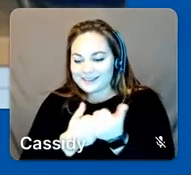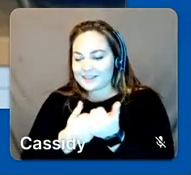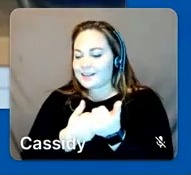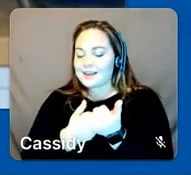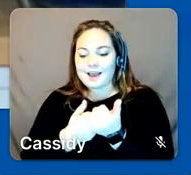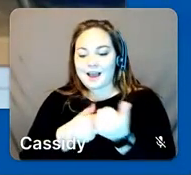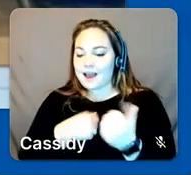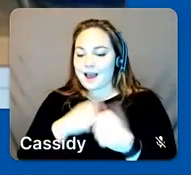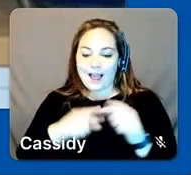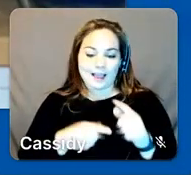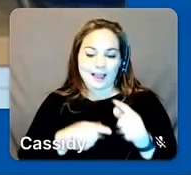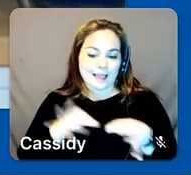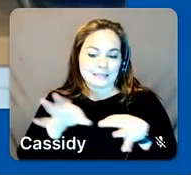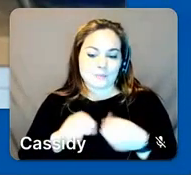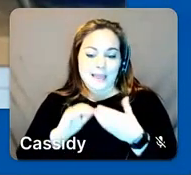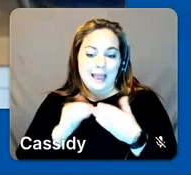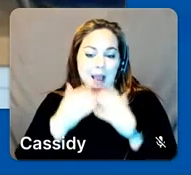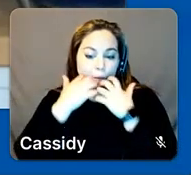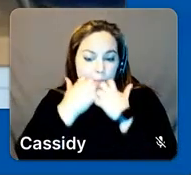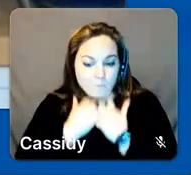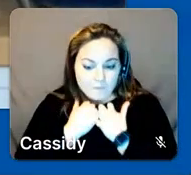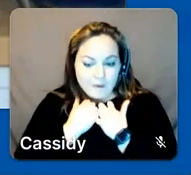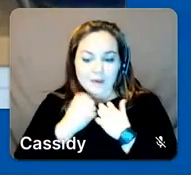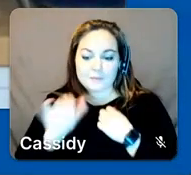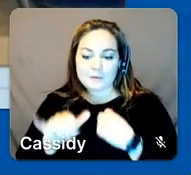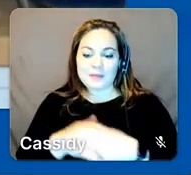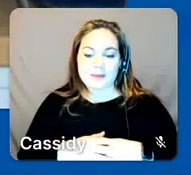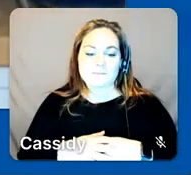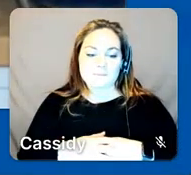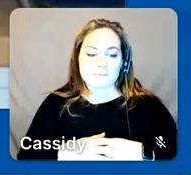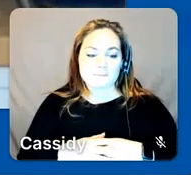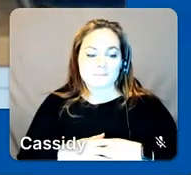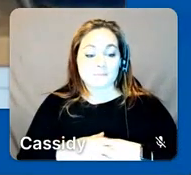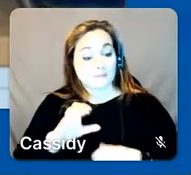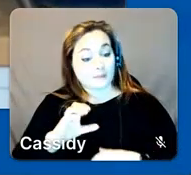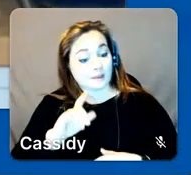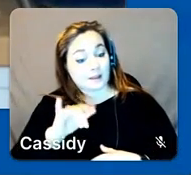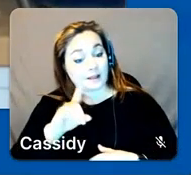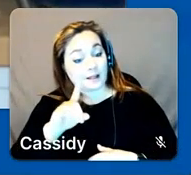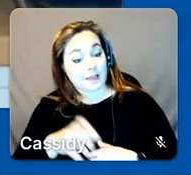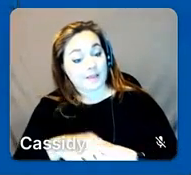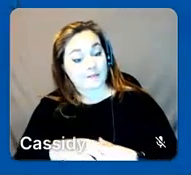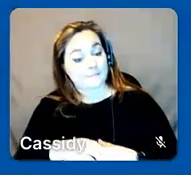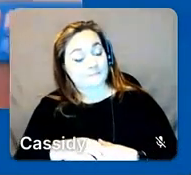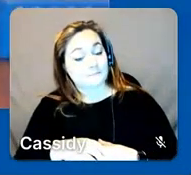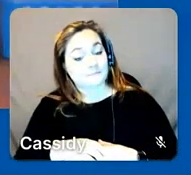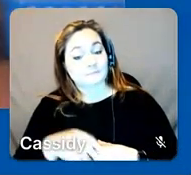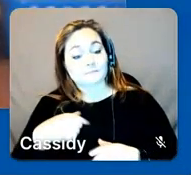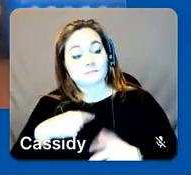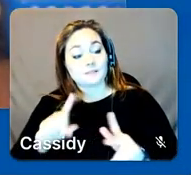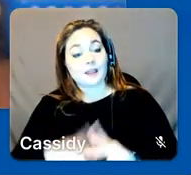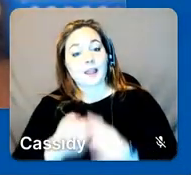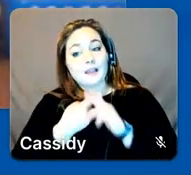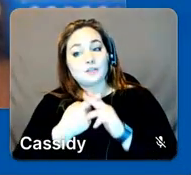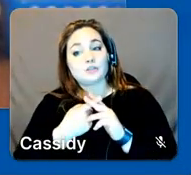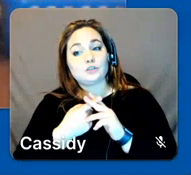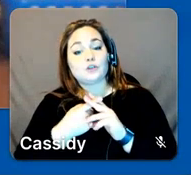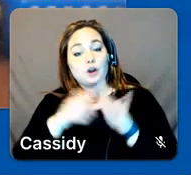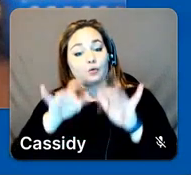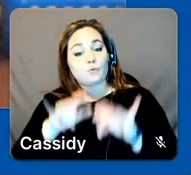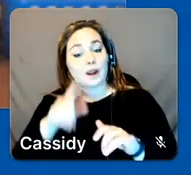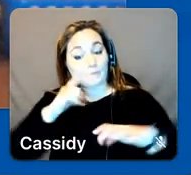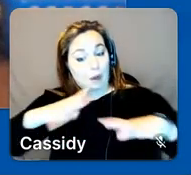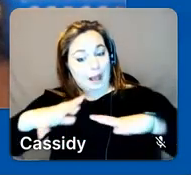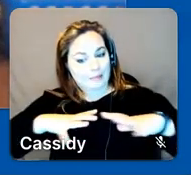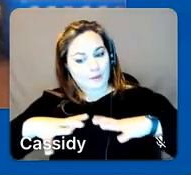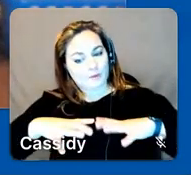me personally. Great. And Clyde? I started by writing in Hollywood, or not writing